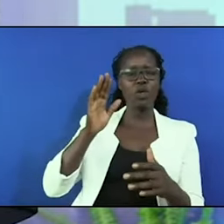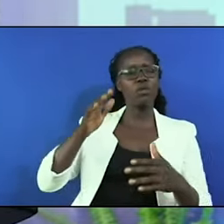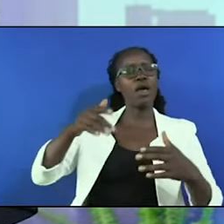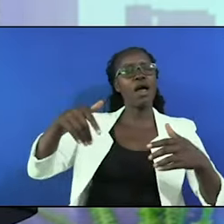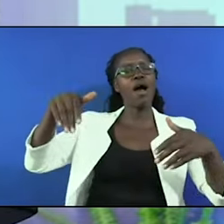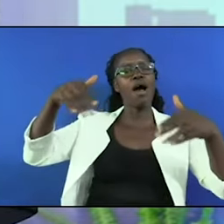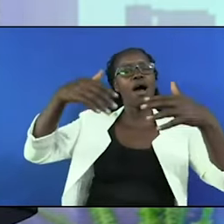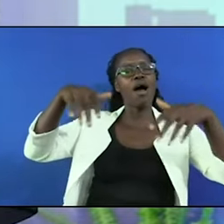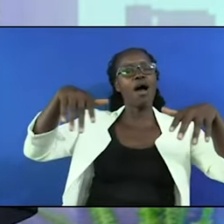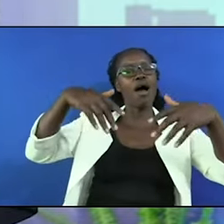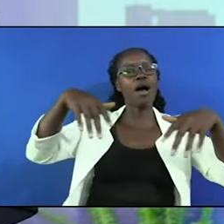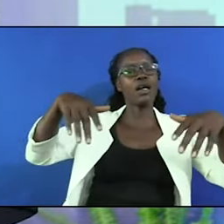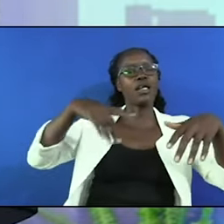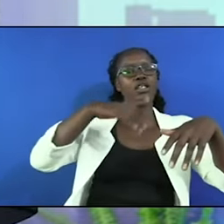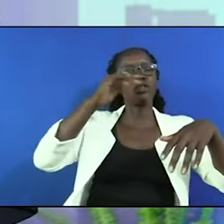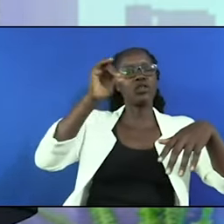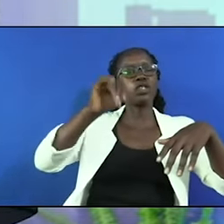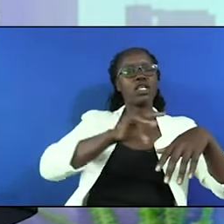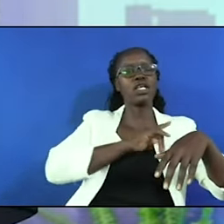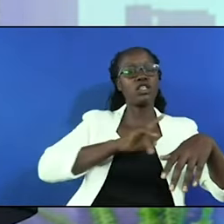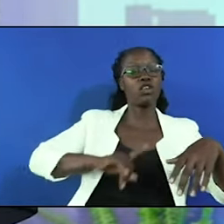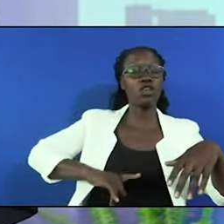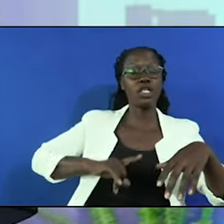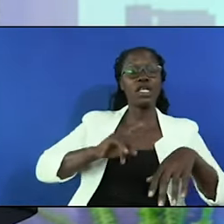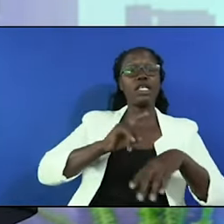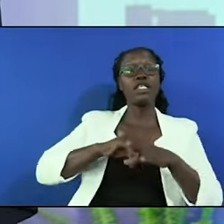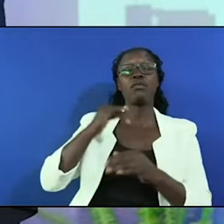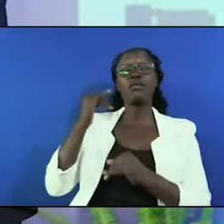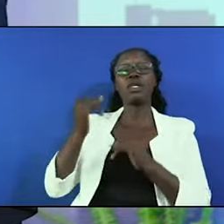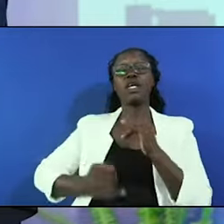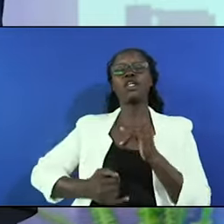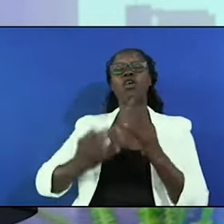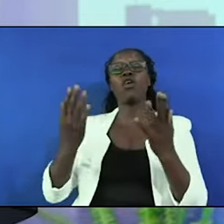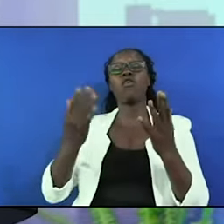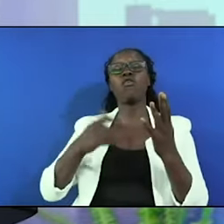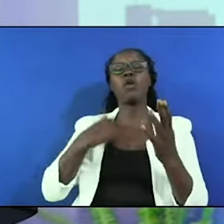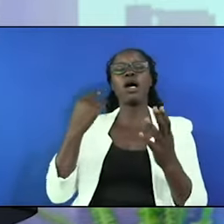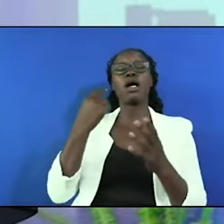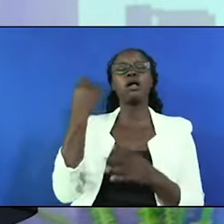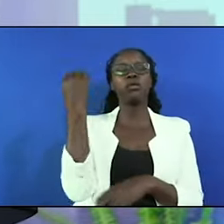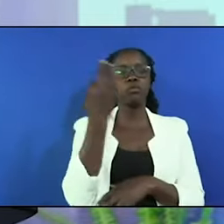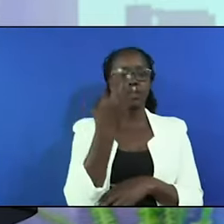hanging. So that, Lord, when I come to the end of my discourse,